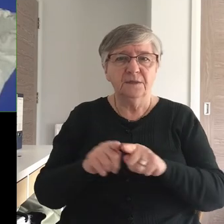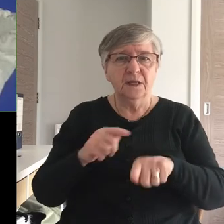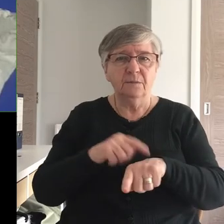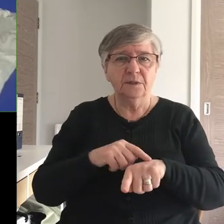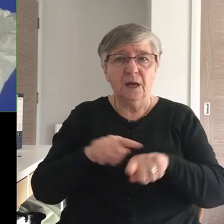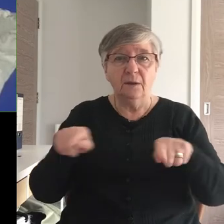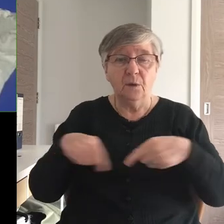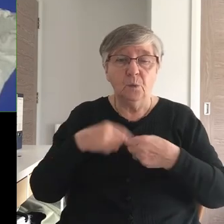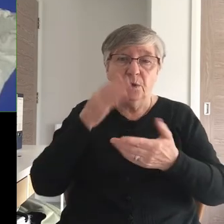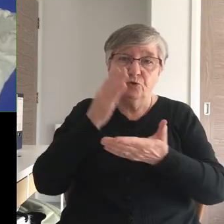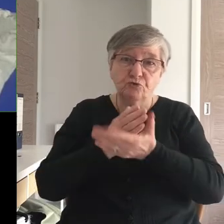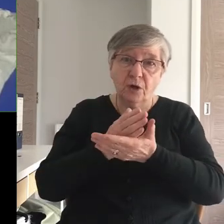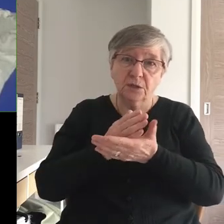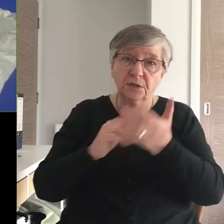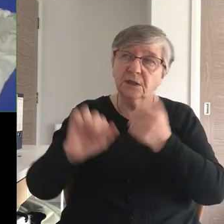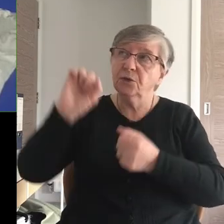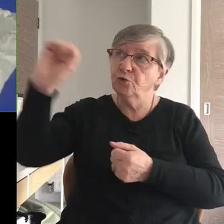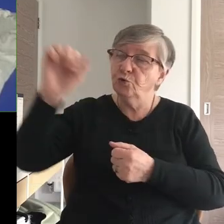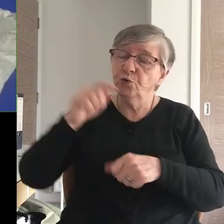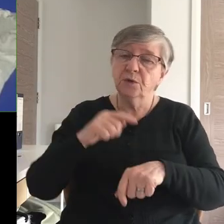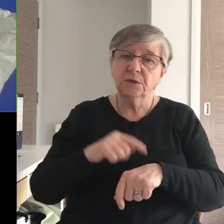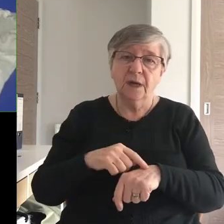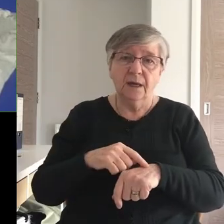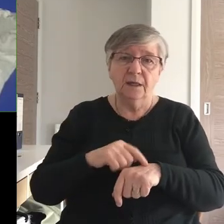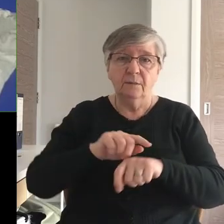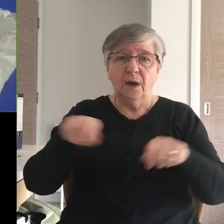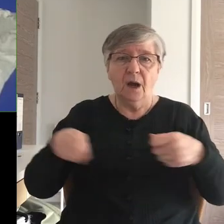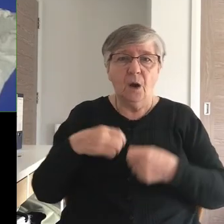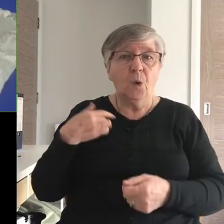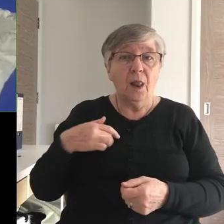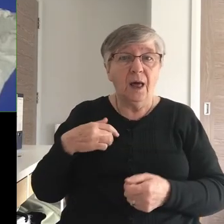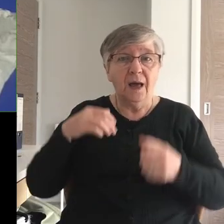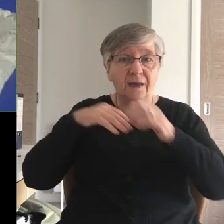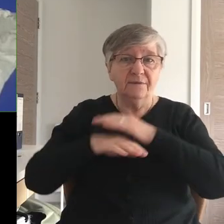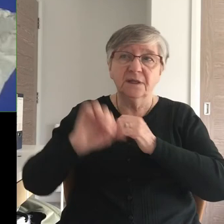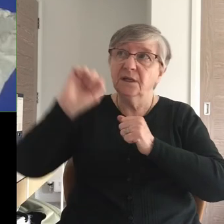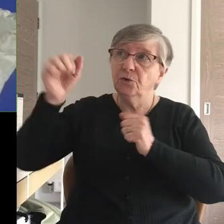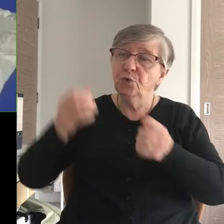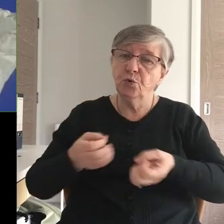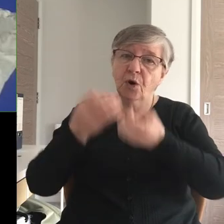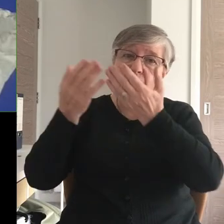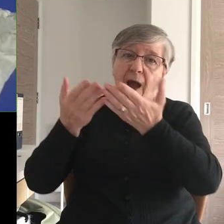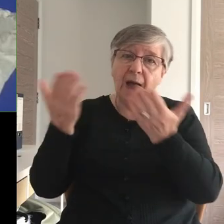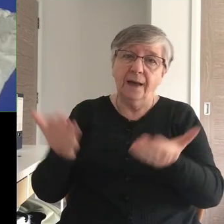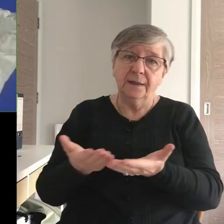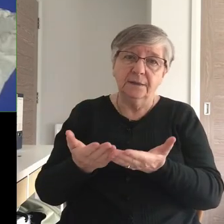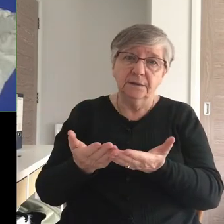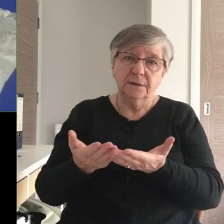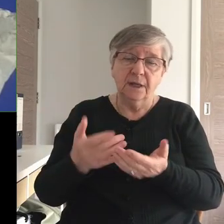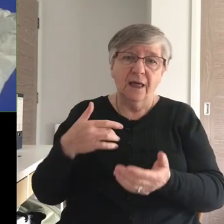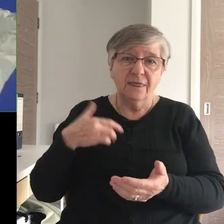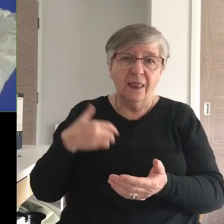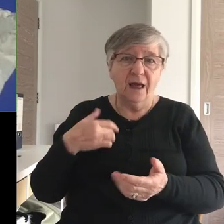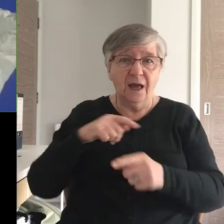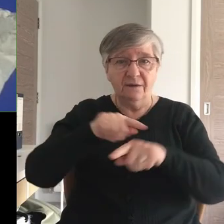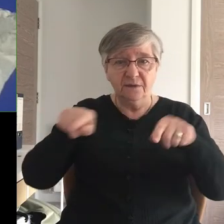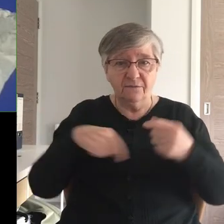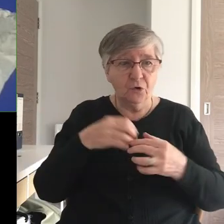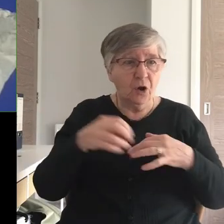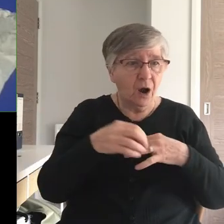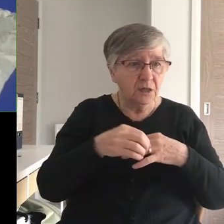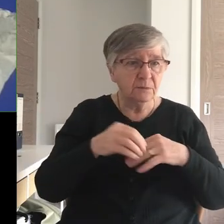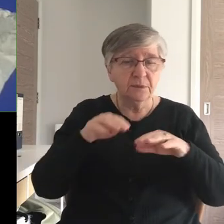At the same time, we trust in your timing. Our lives are in your hands. The lives of our spouses,